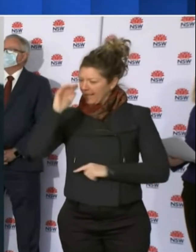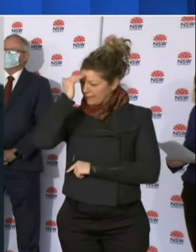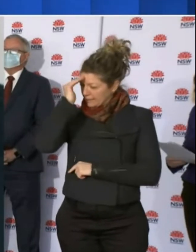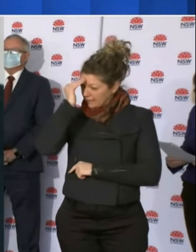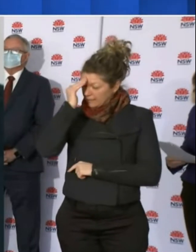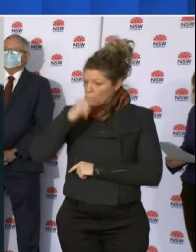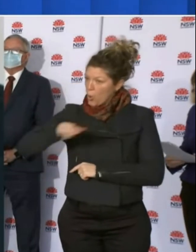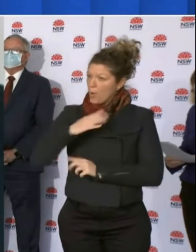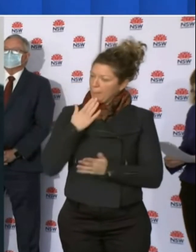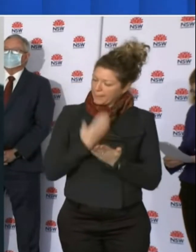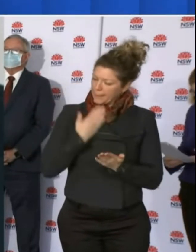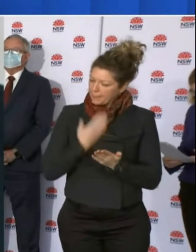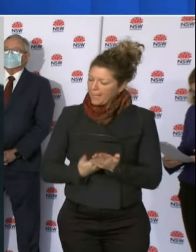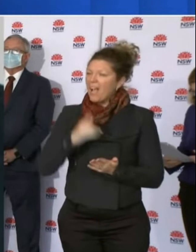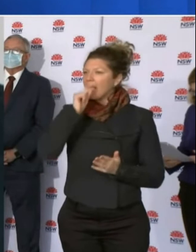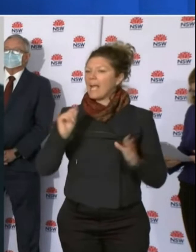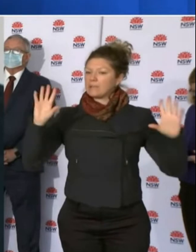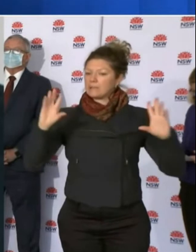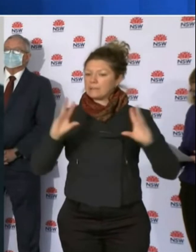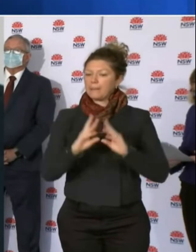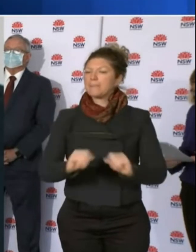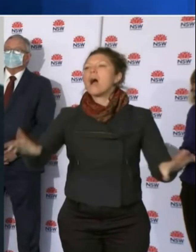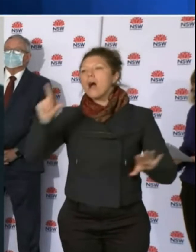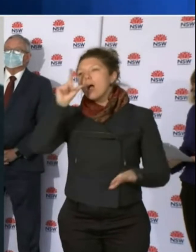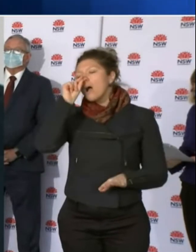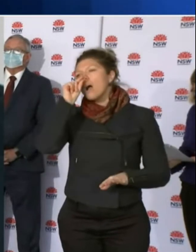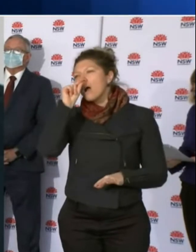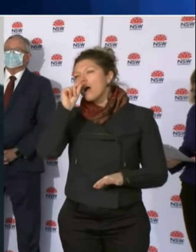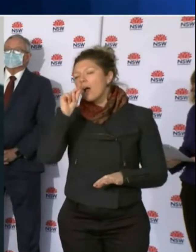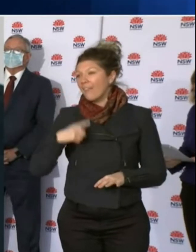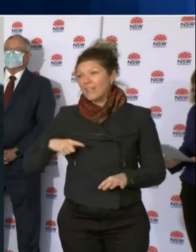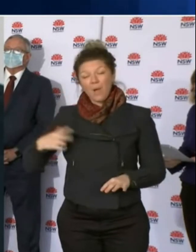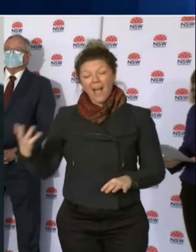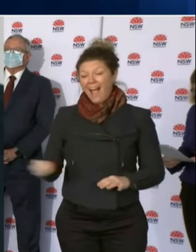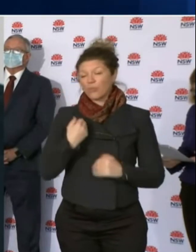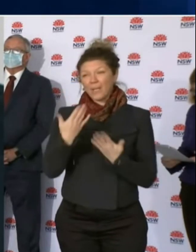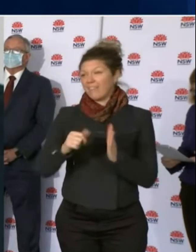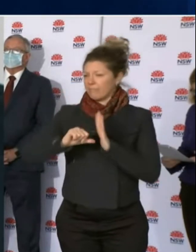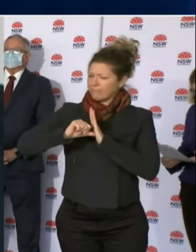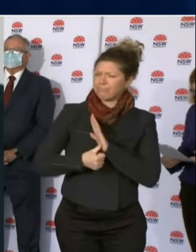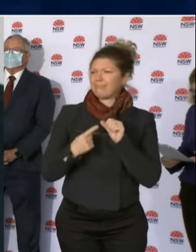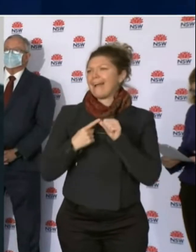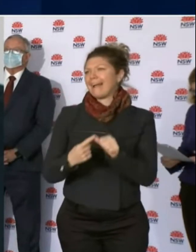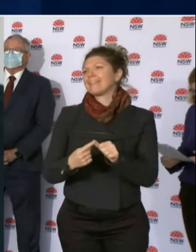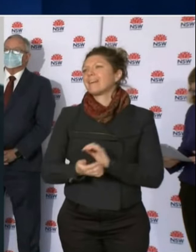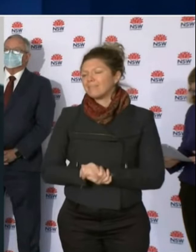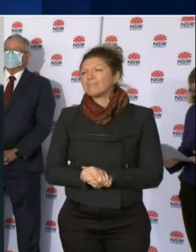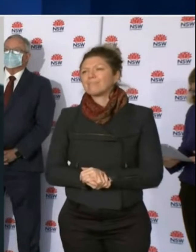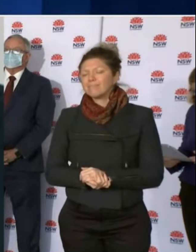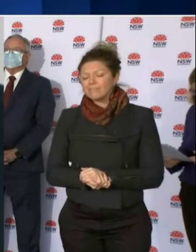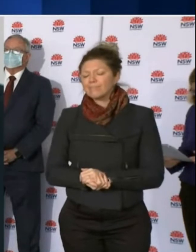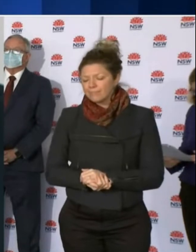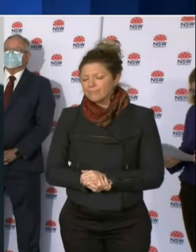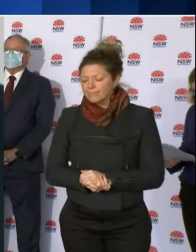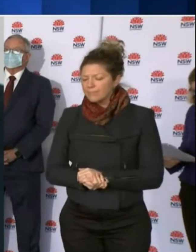But that's why we're in a critical phase, and that's why the New South Wales government had to take those difficult decisions. And the settings we have in place are what we